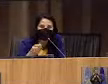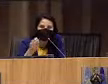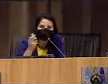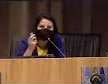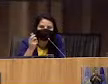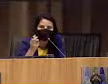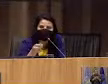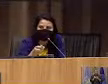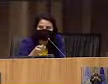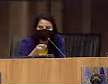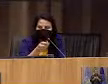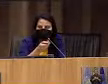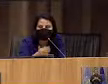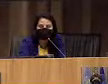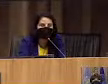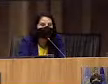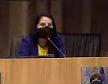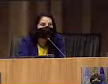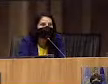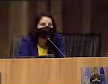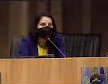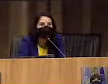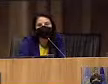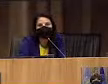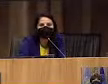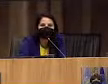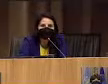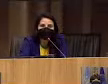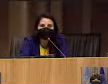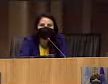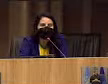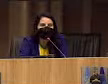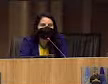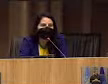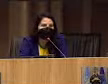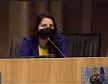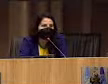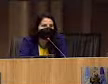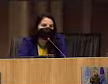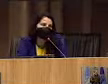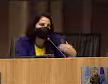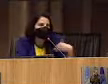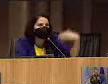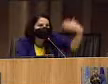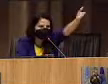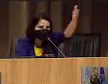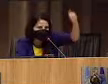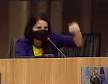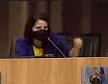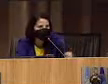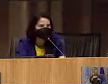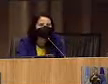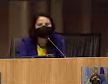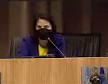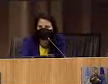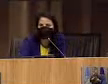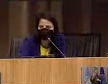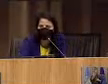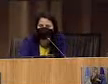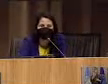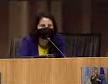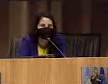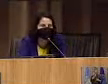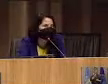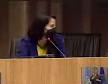we could have a higher quality of these, of the filling of the data. And these are my contacts, mine